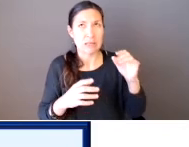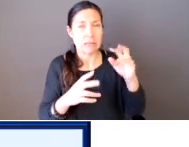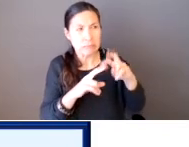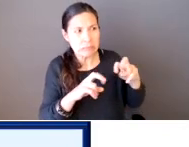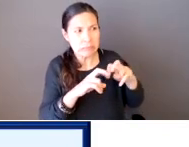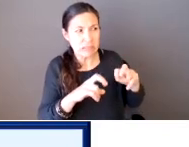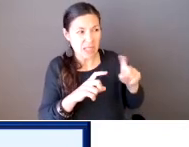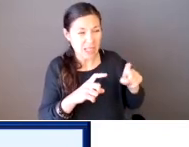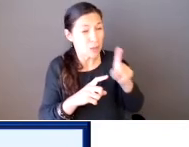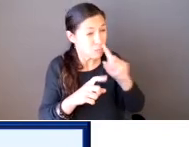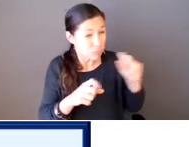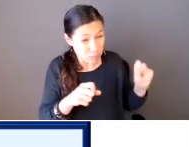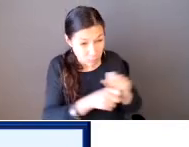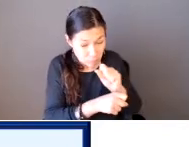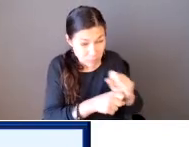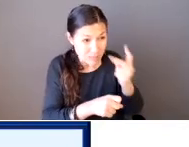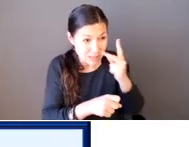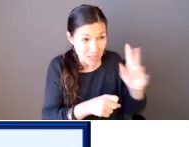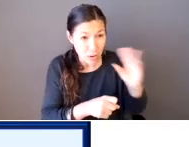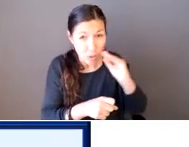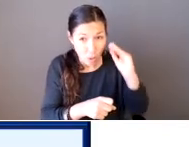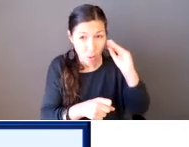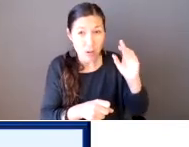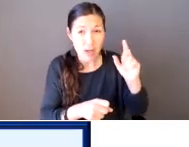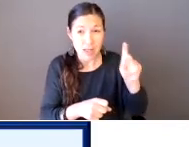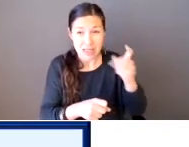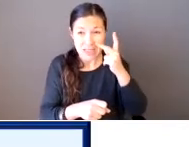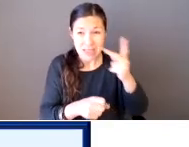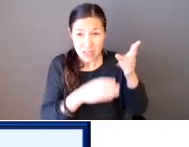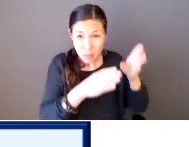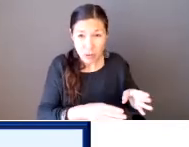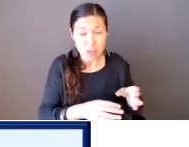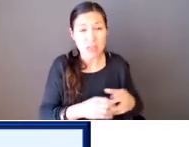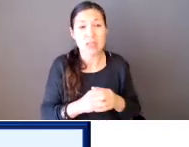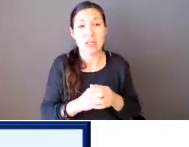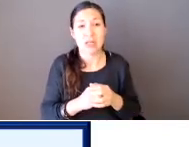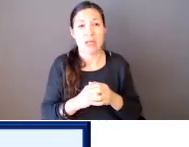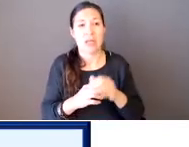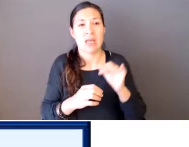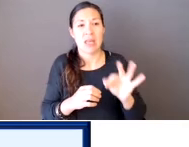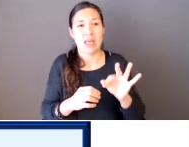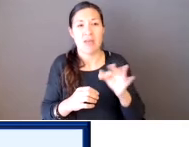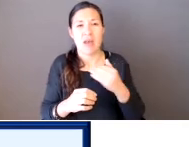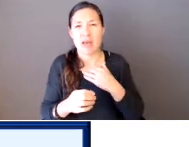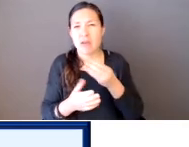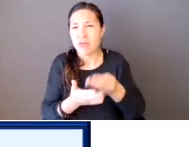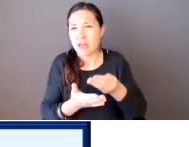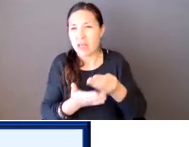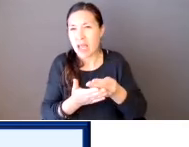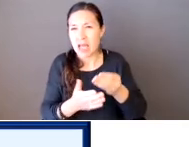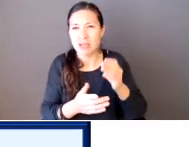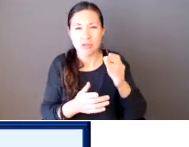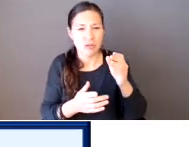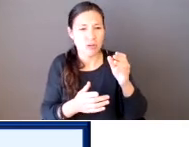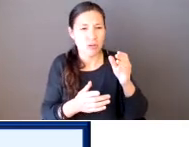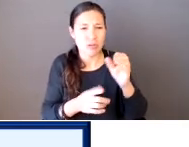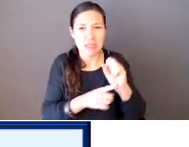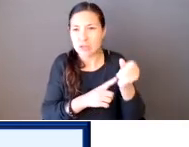the reasons why or why not? If it's an elder that we know and it's a financial case and there's no concerns about the home